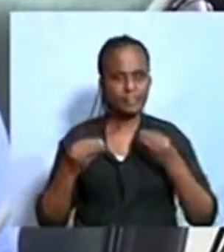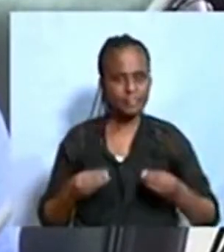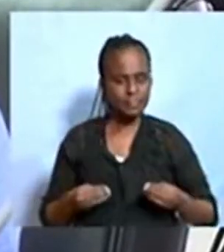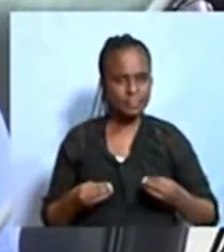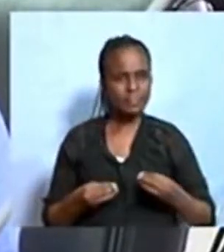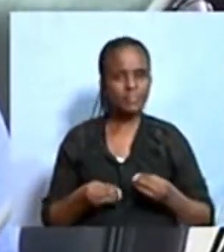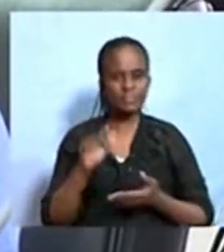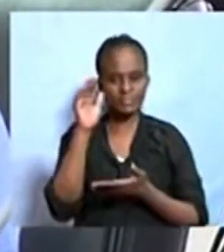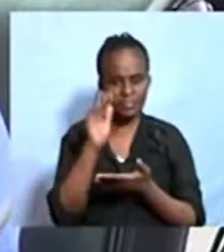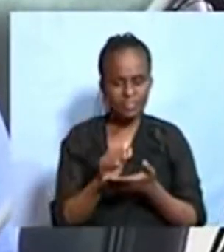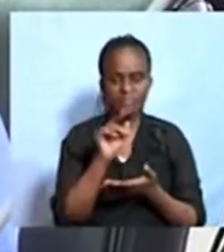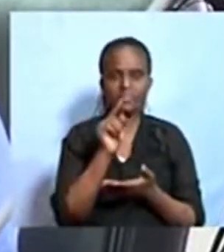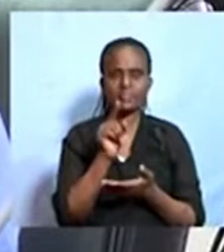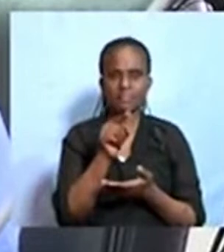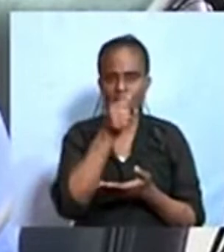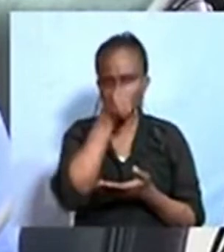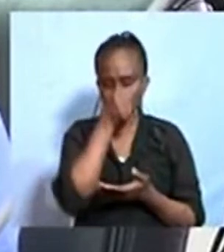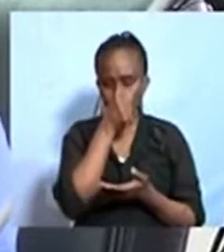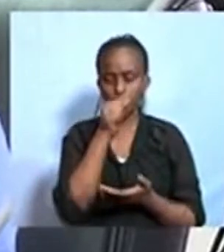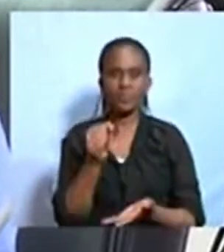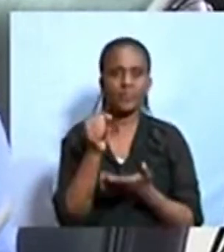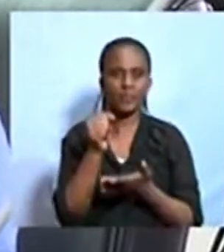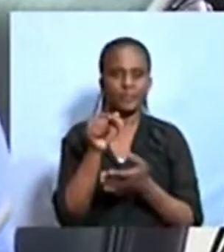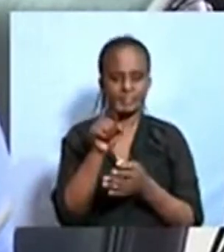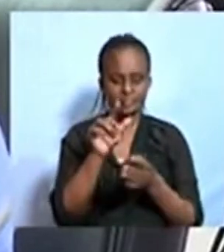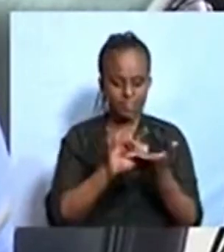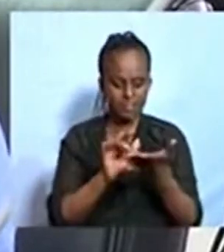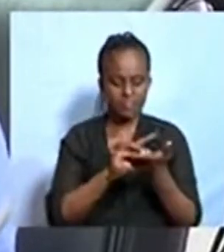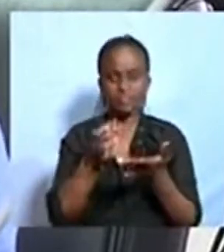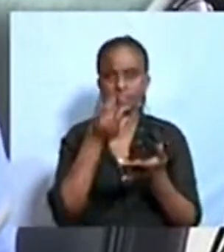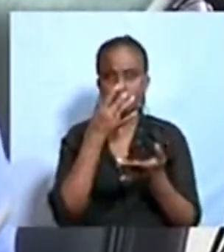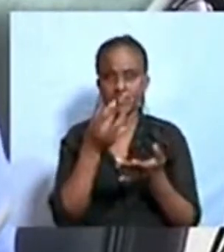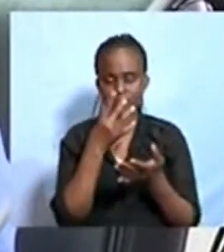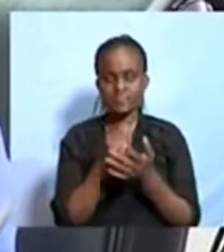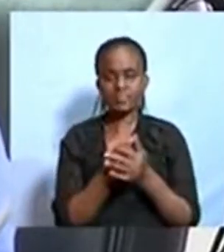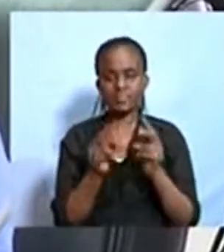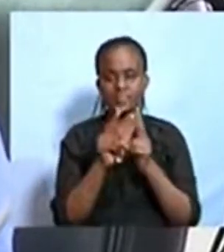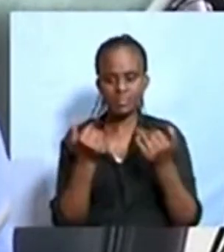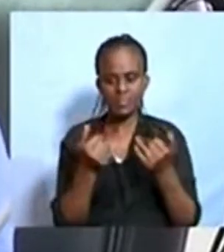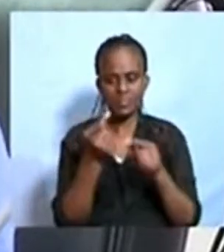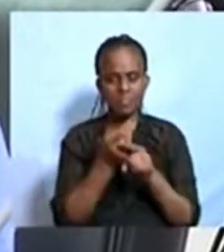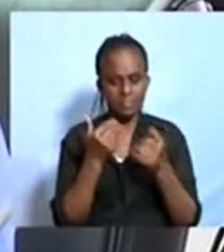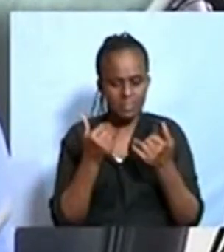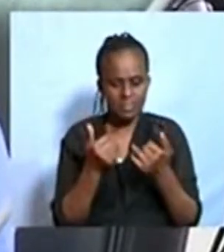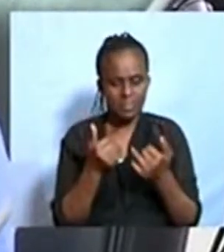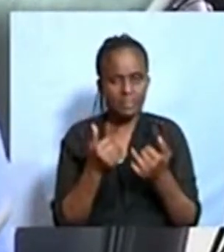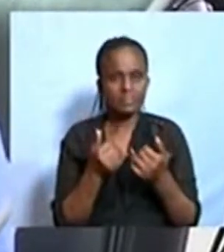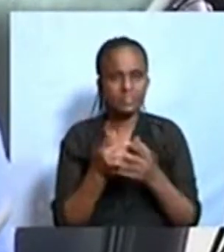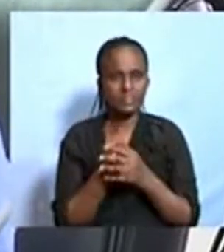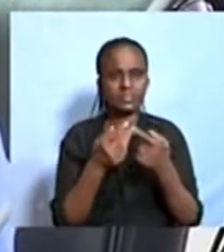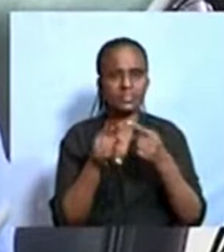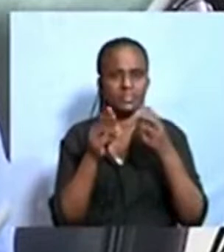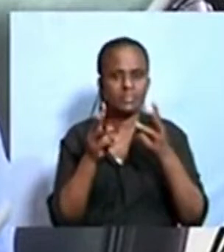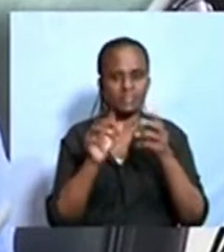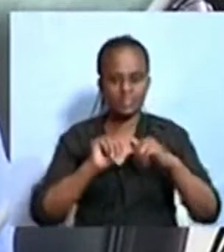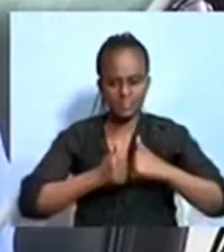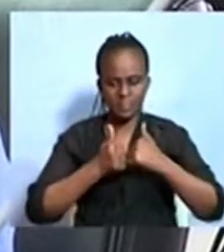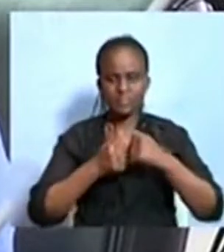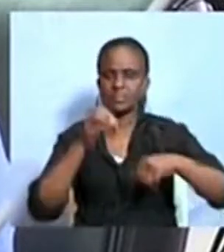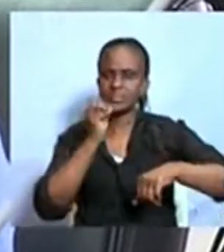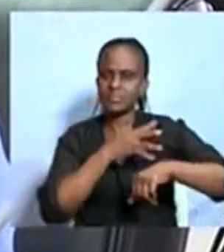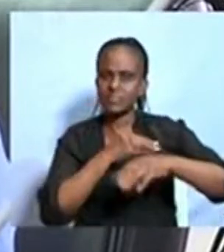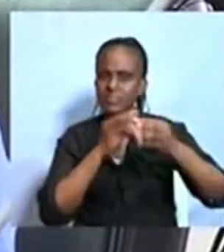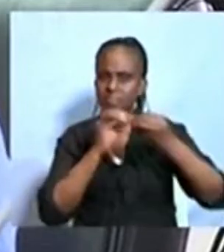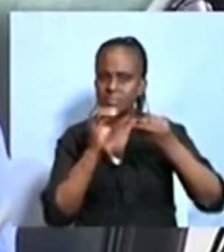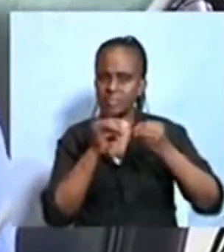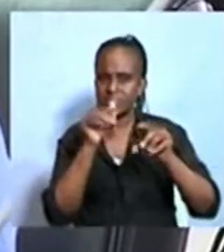which reduces the budget on the medicine being consumed. So from a point of perspective, where should we really invest more of